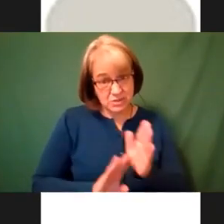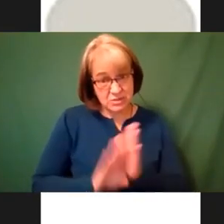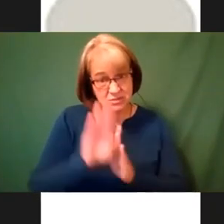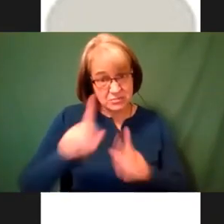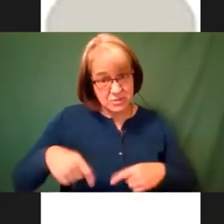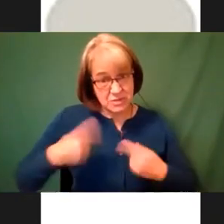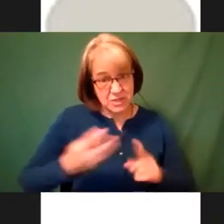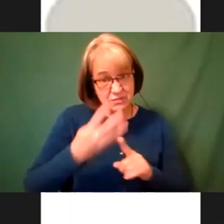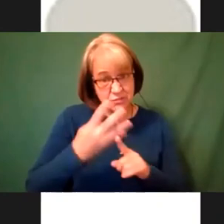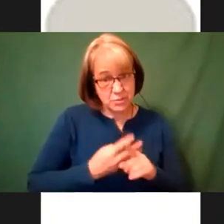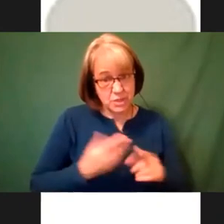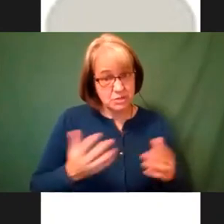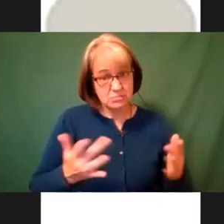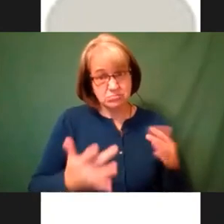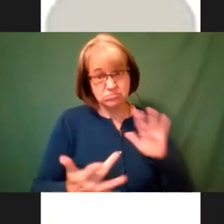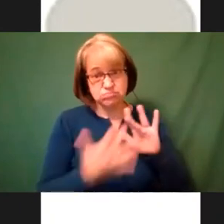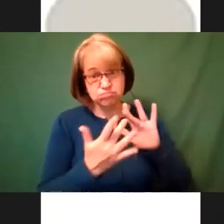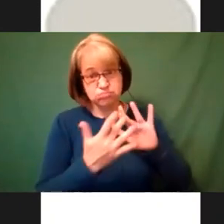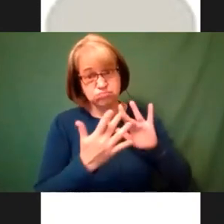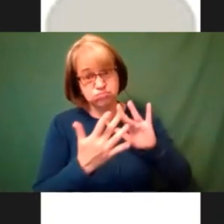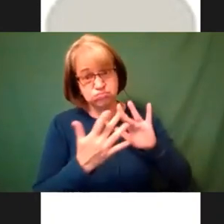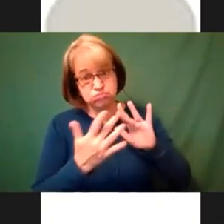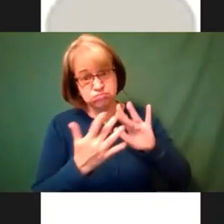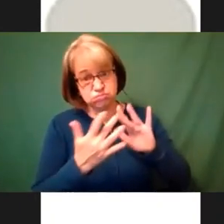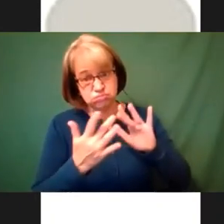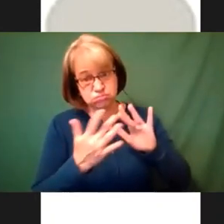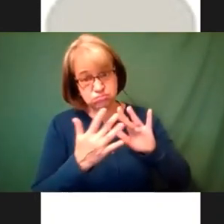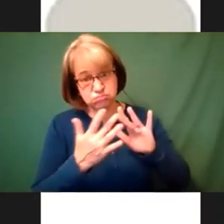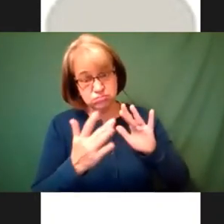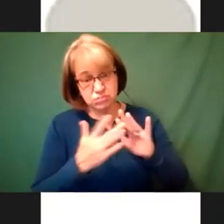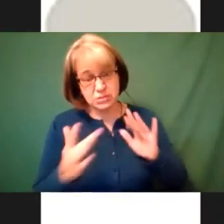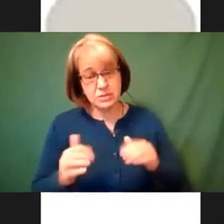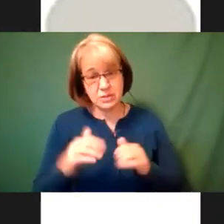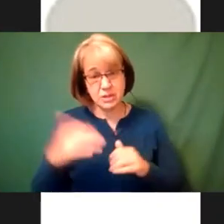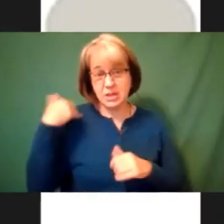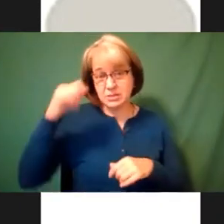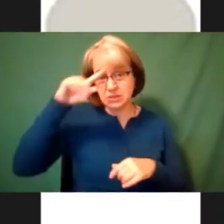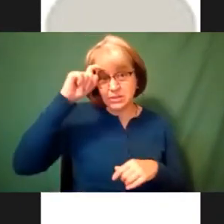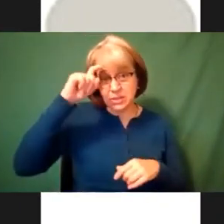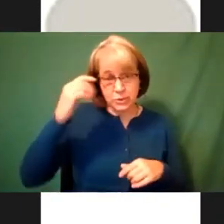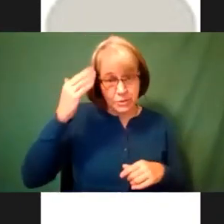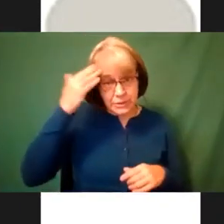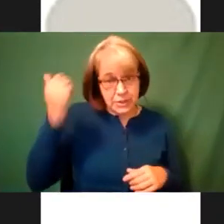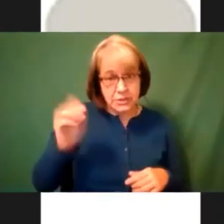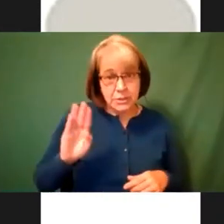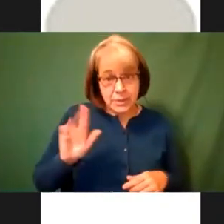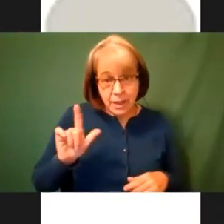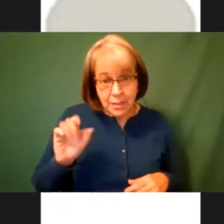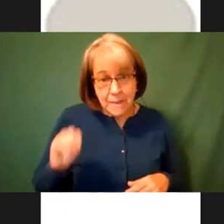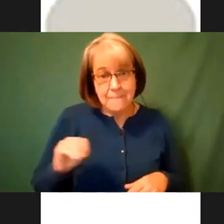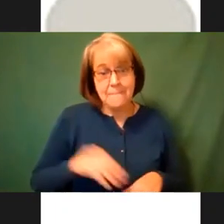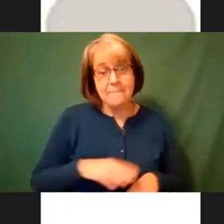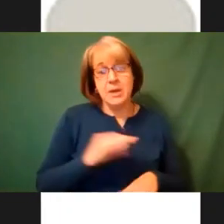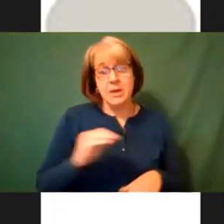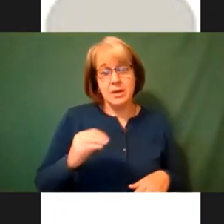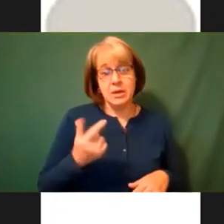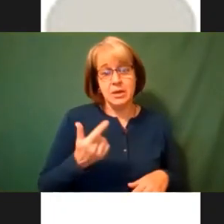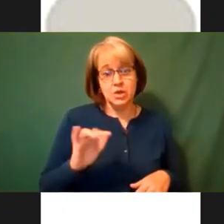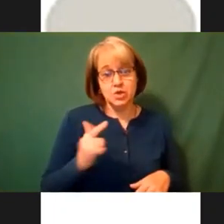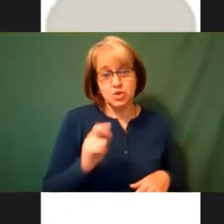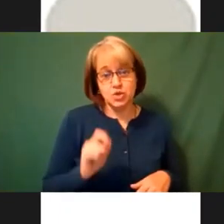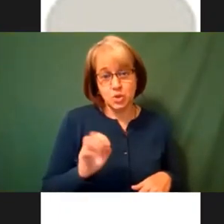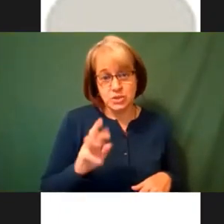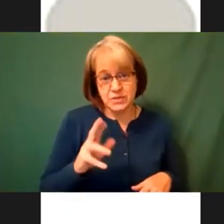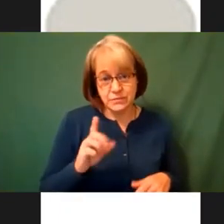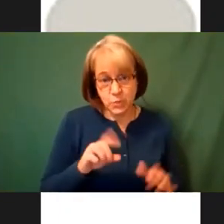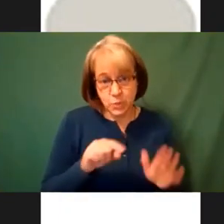no, like it just, after George Floyd, Black Lives Matter, like everything exploded, right? And I say, you know, I said, I